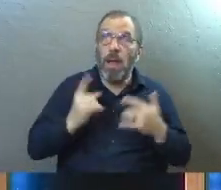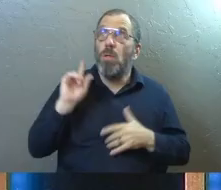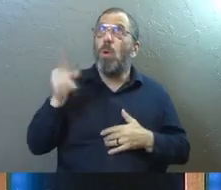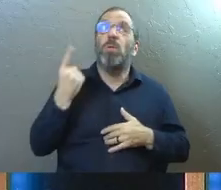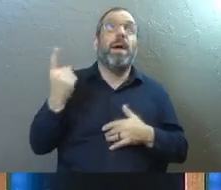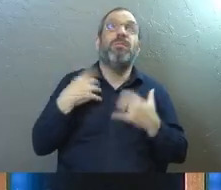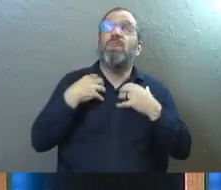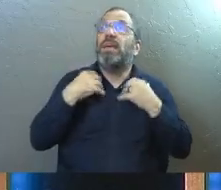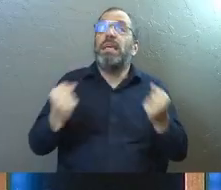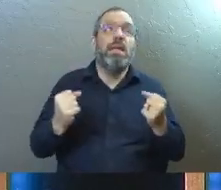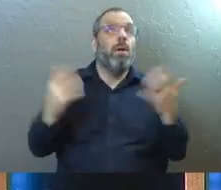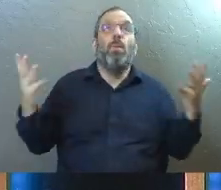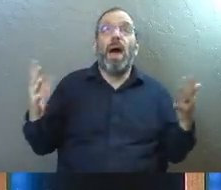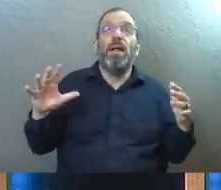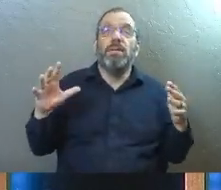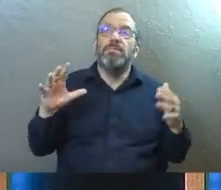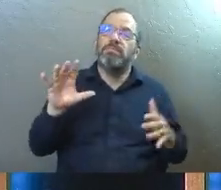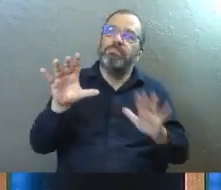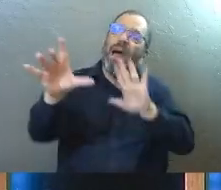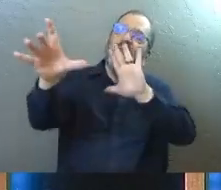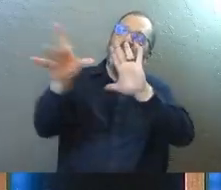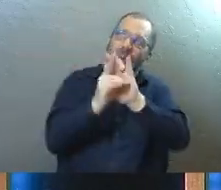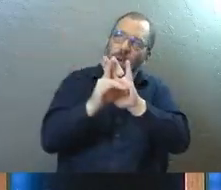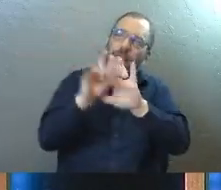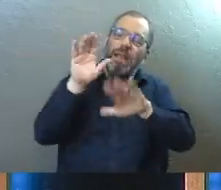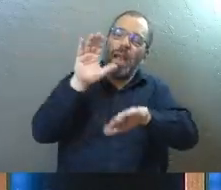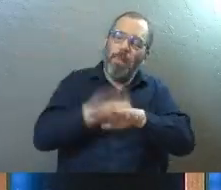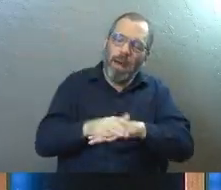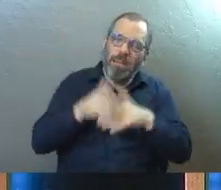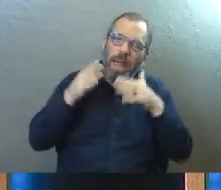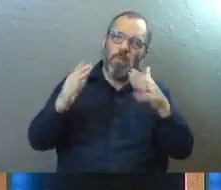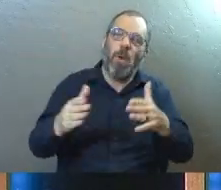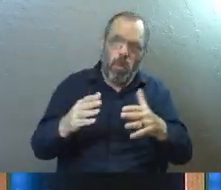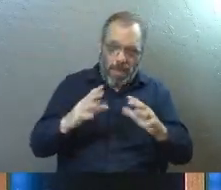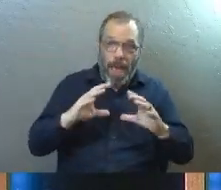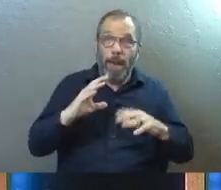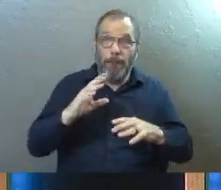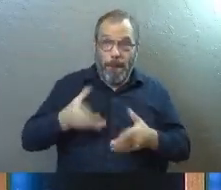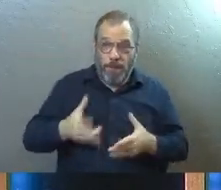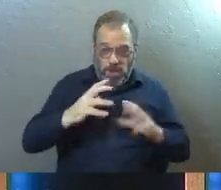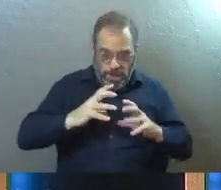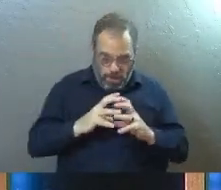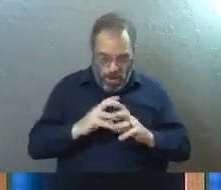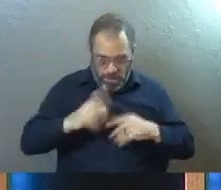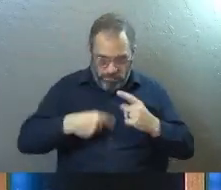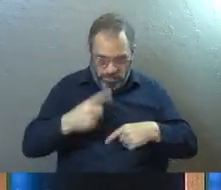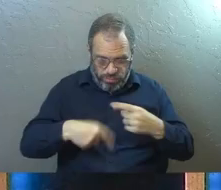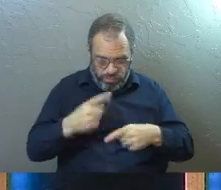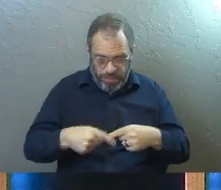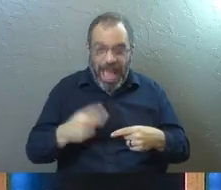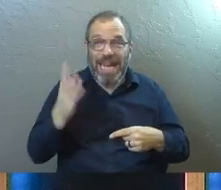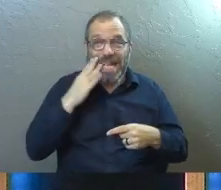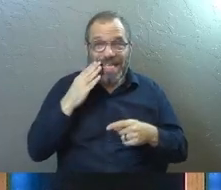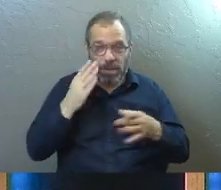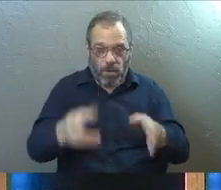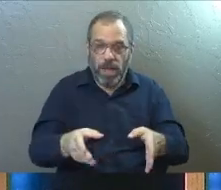only way to healing and wholeness has been found, and I'm on the road to that. The ball is rolling and I just get to set up some bumpers and watch it